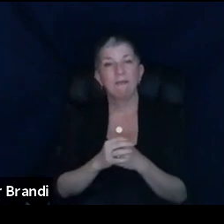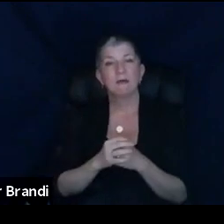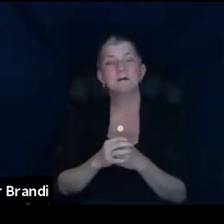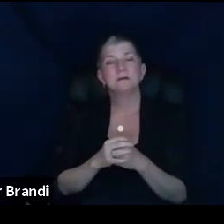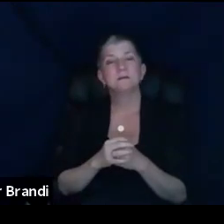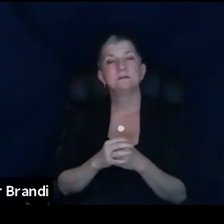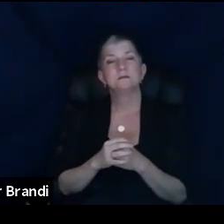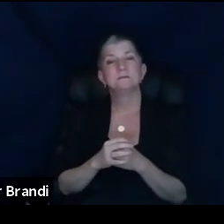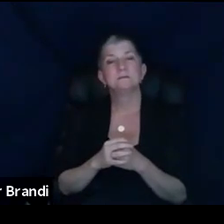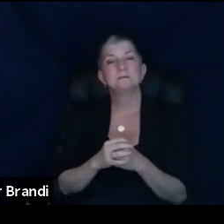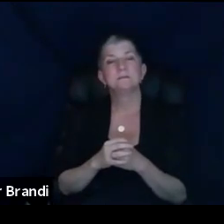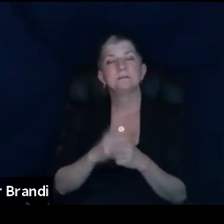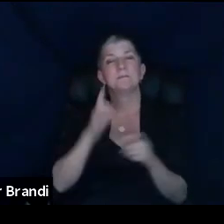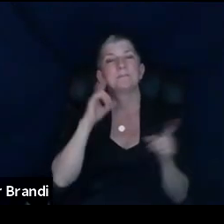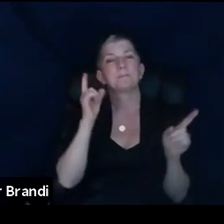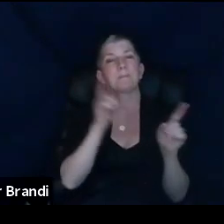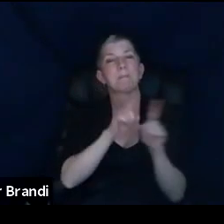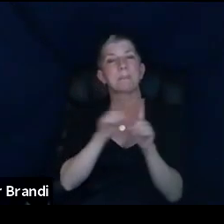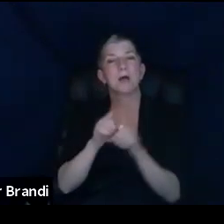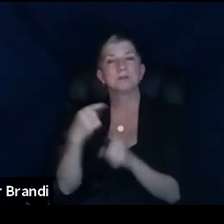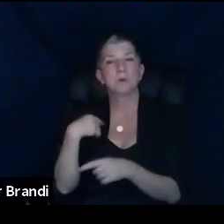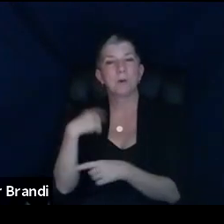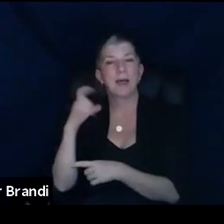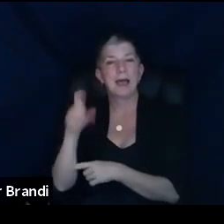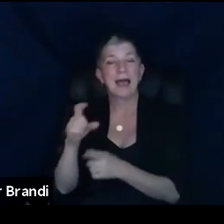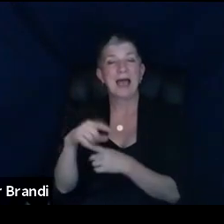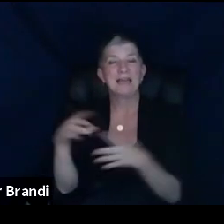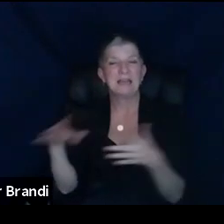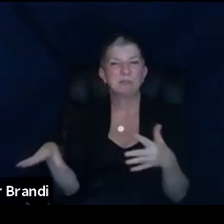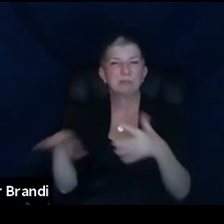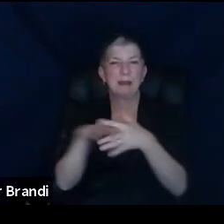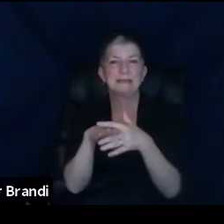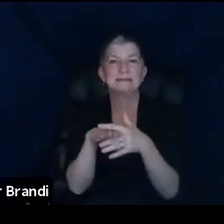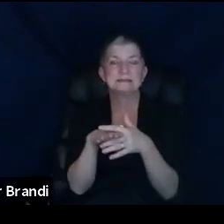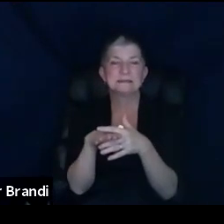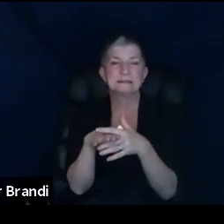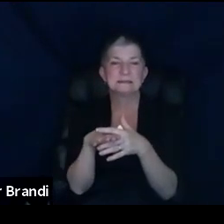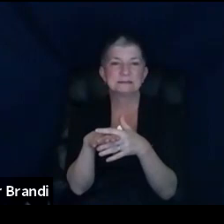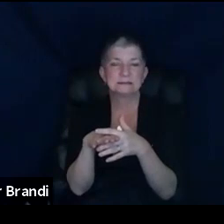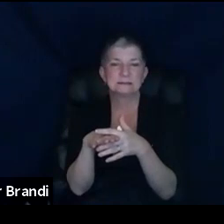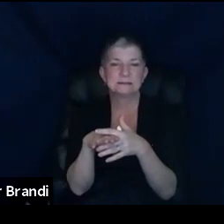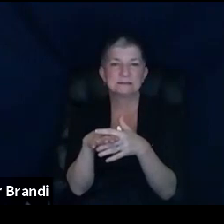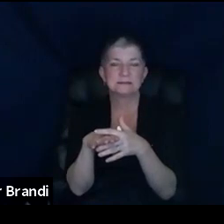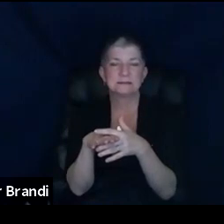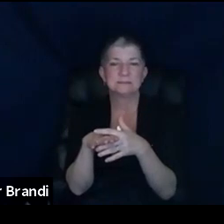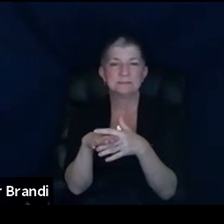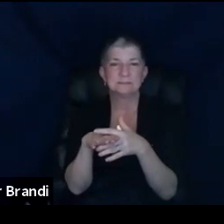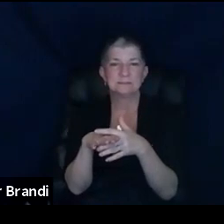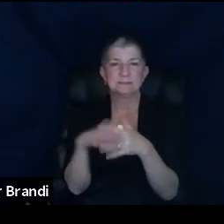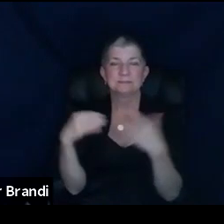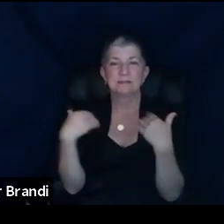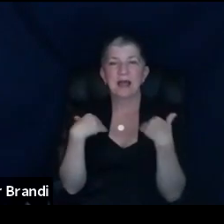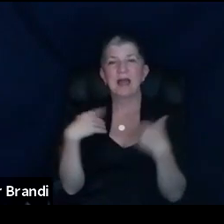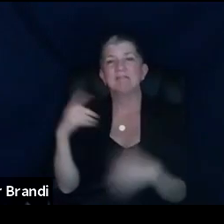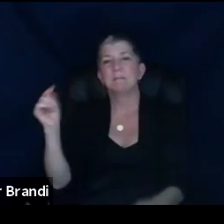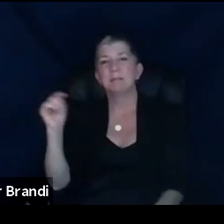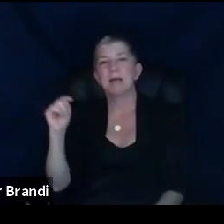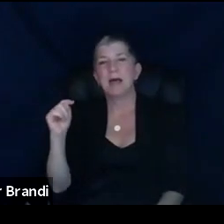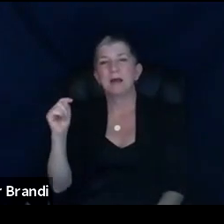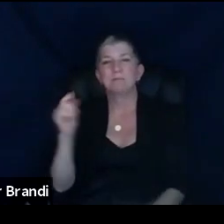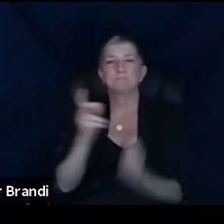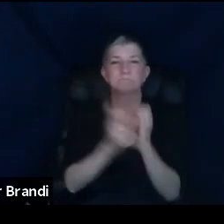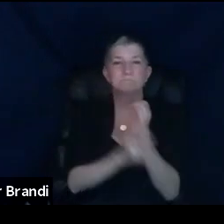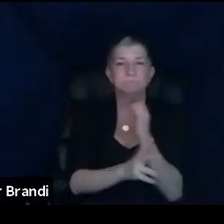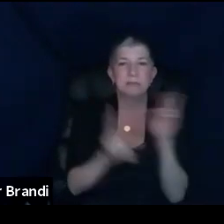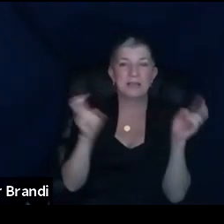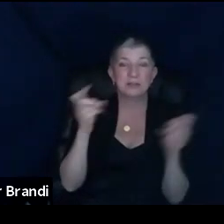And I also need to take breaks a lot of times. I have bladder and bowel issues, so if I need to go to the bathroom,